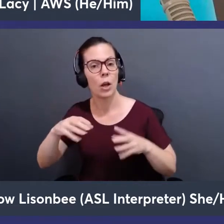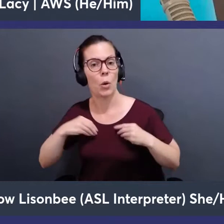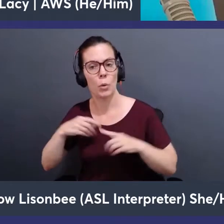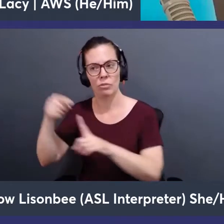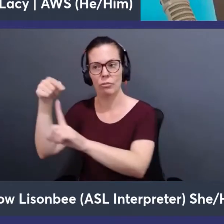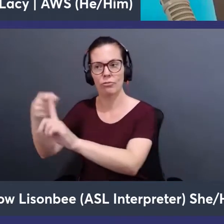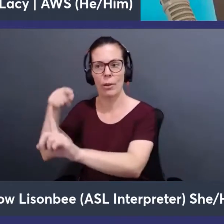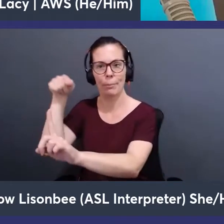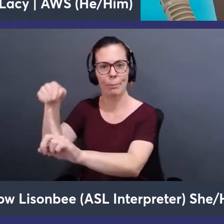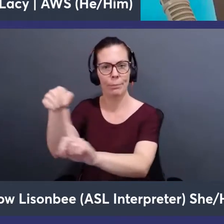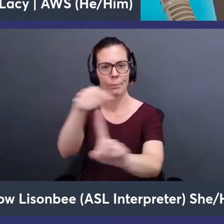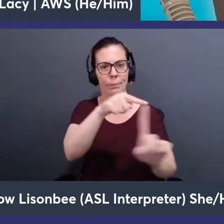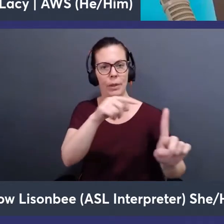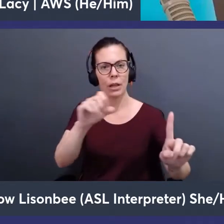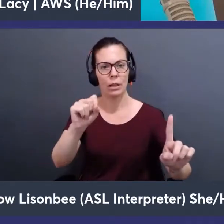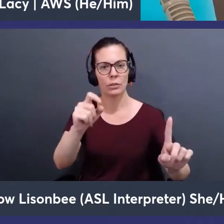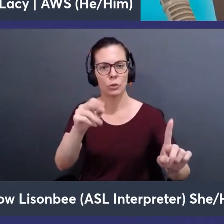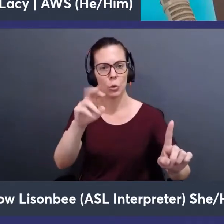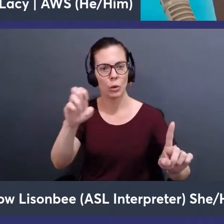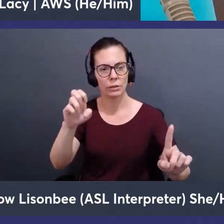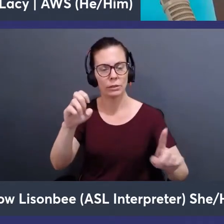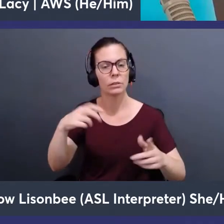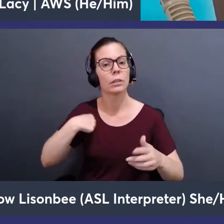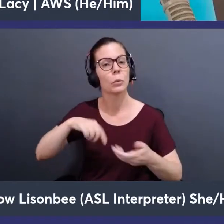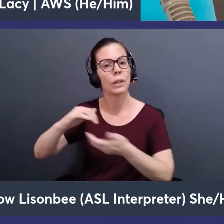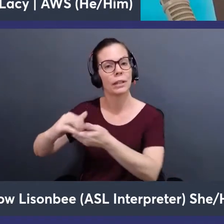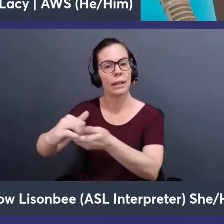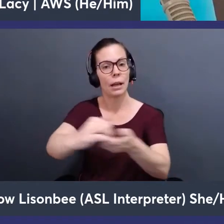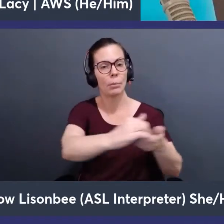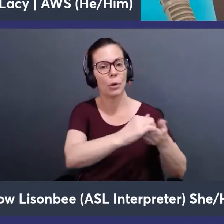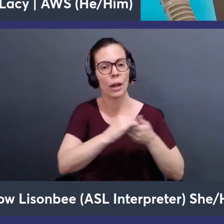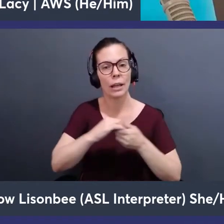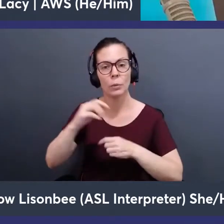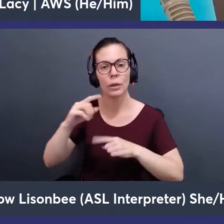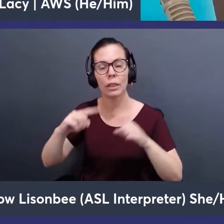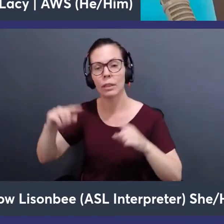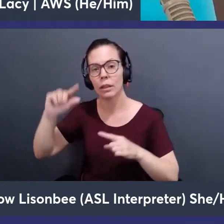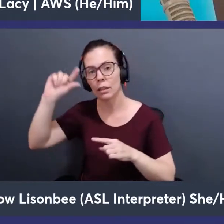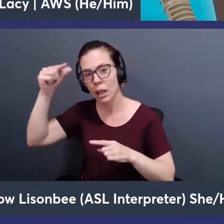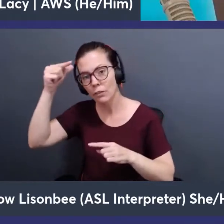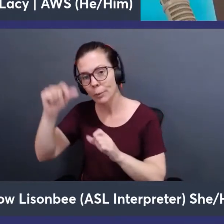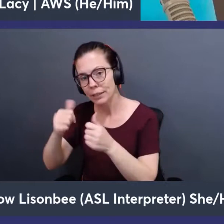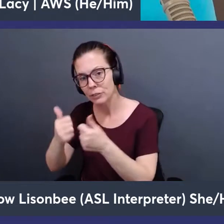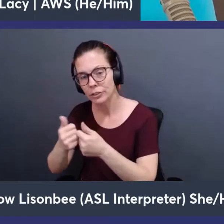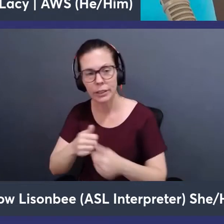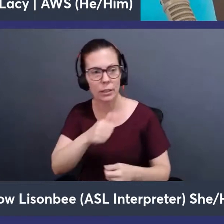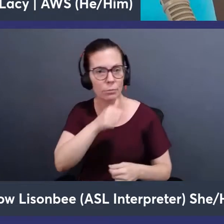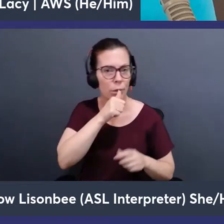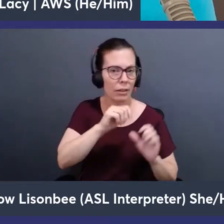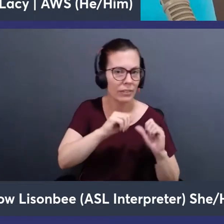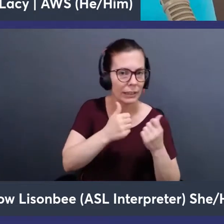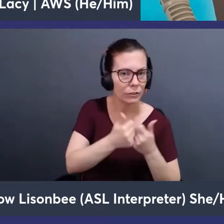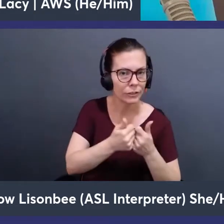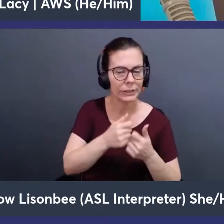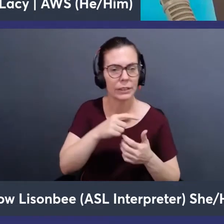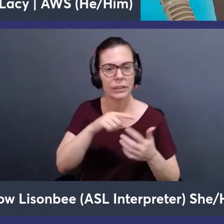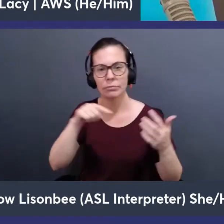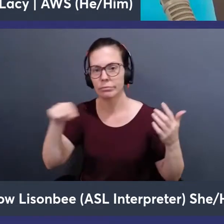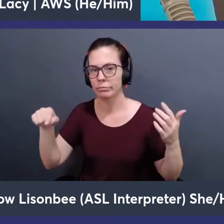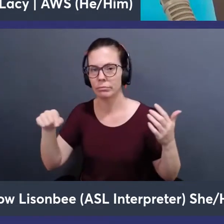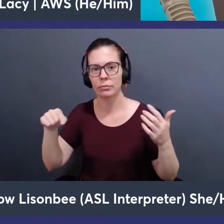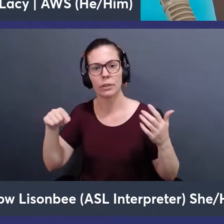sources. We collaborate with a government agency, private agency to lift